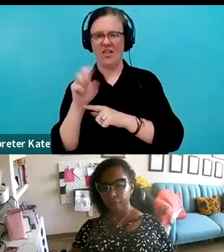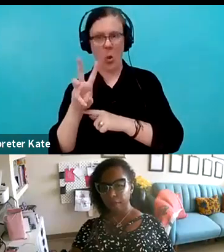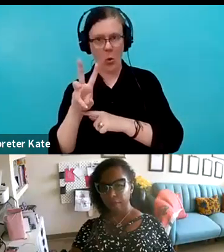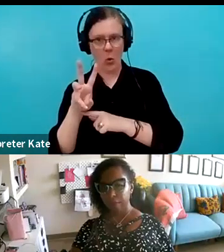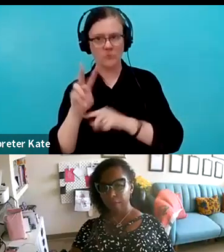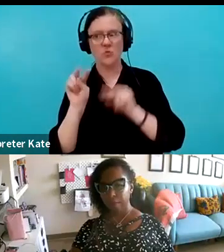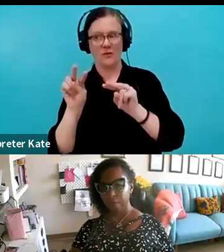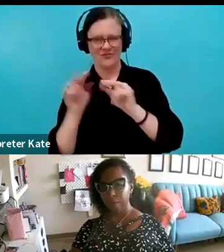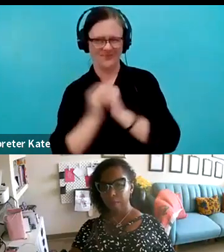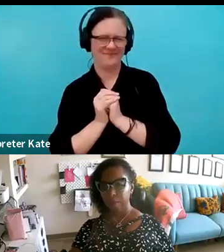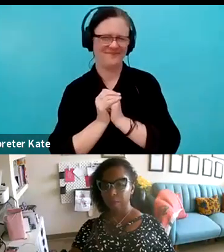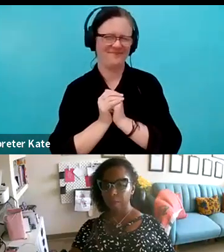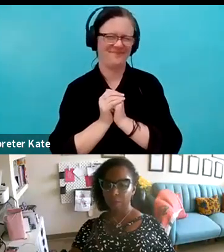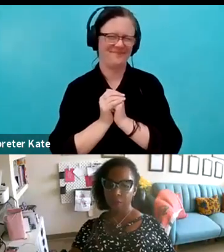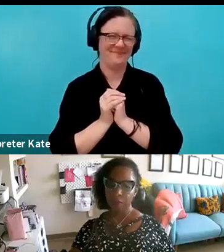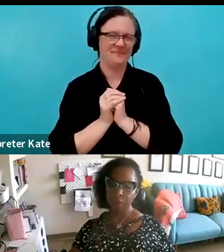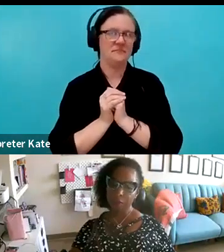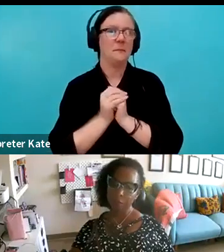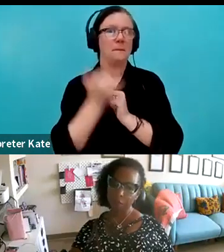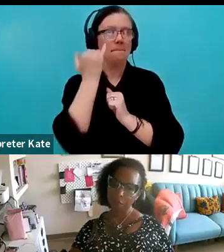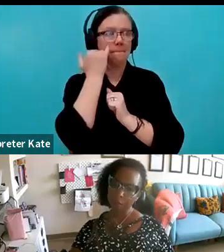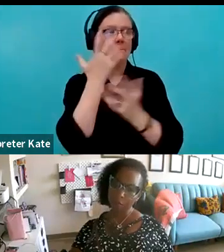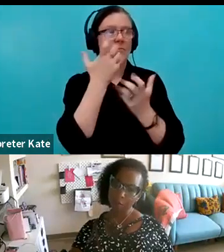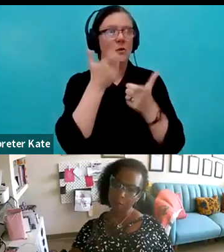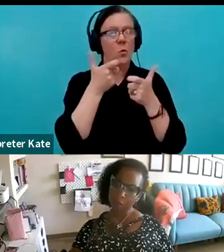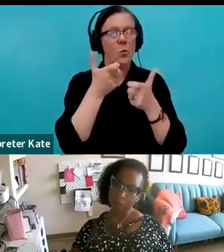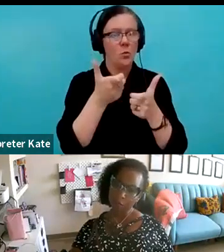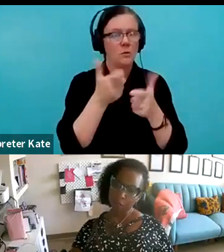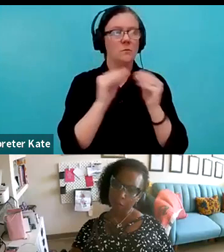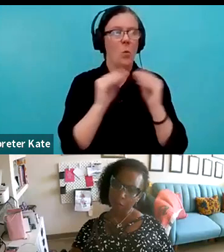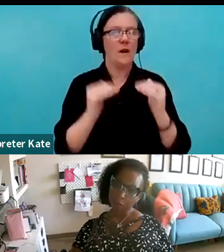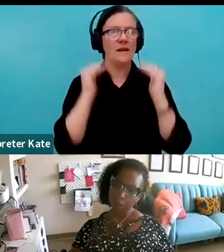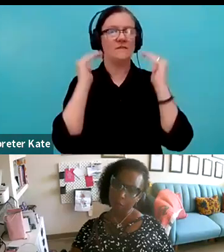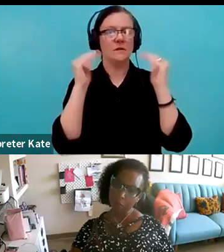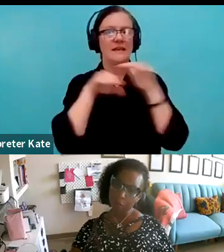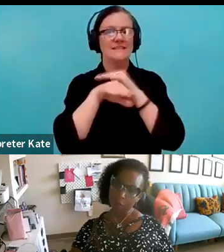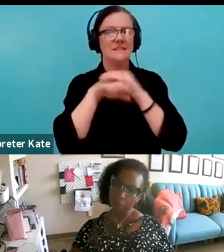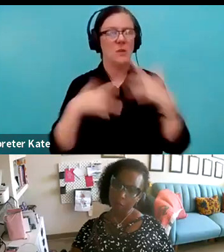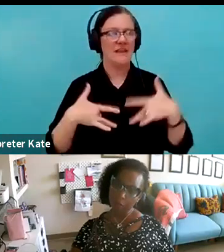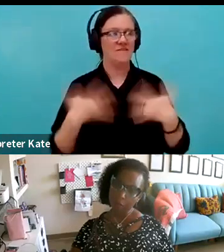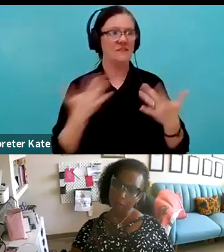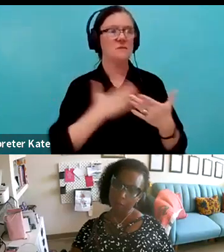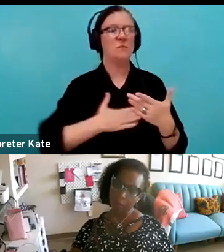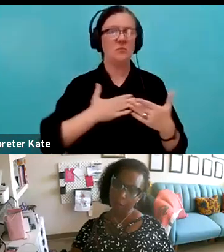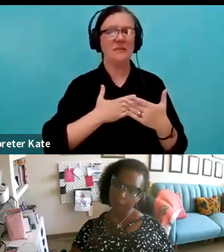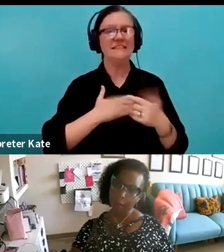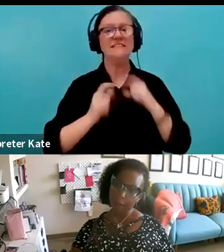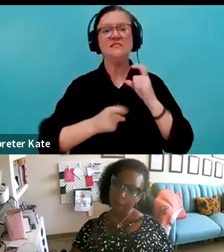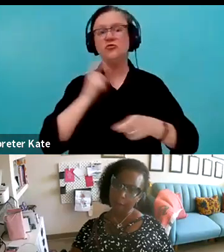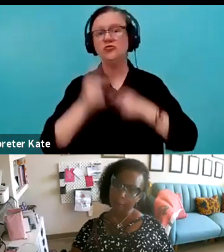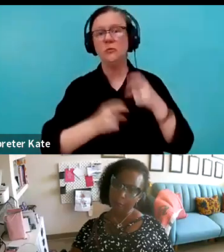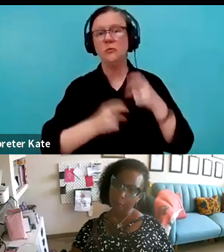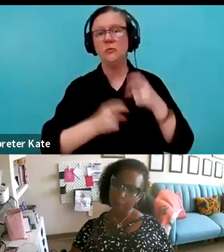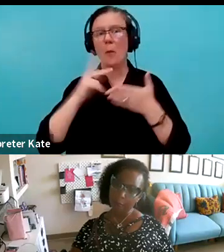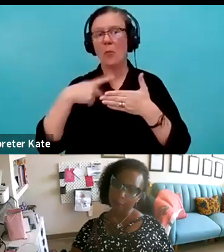next few weeks. If you would like to continue to see Advancing Leadership produce accessible events like these, please consider contributing to our